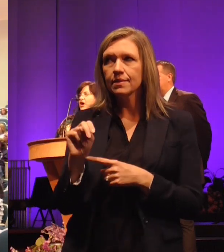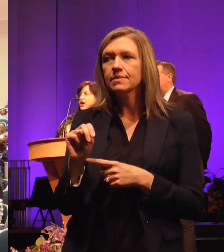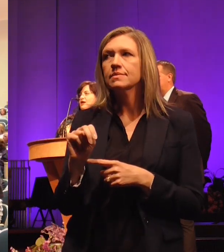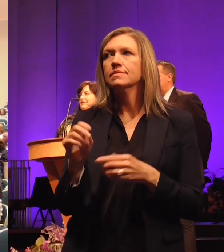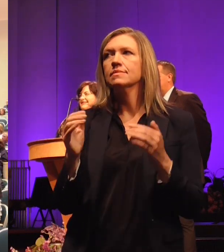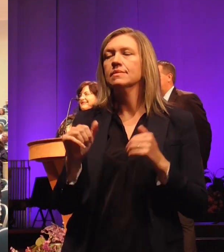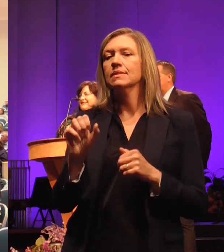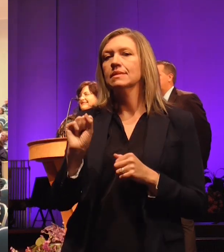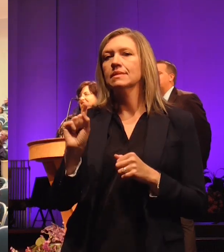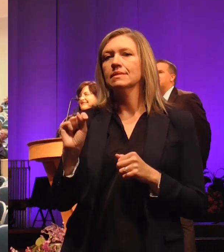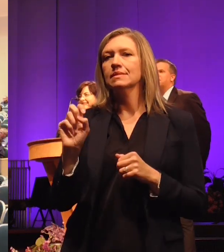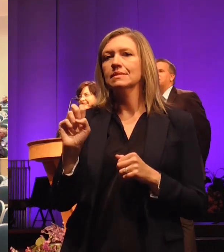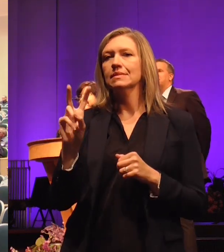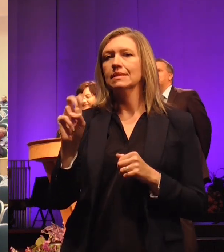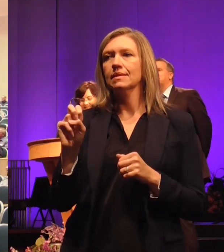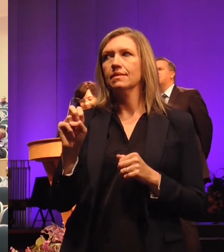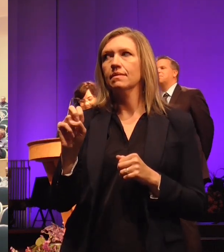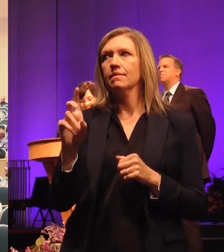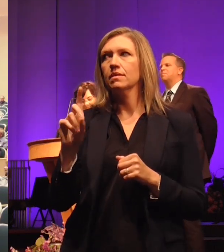Steve Dahl,